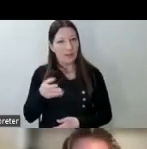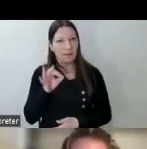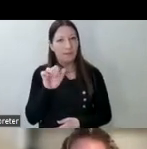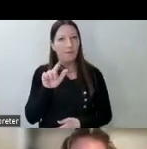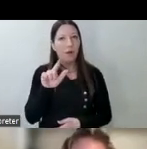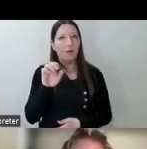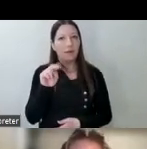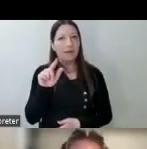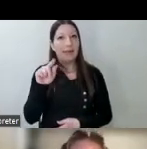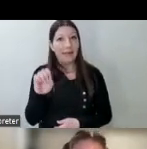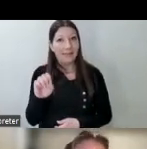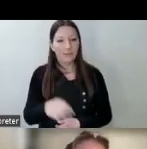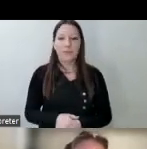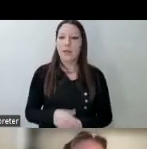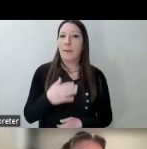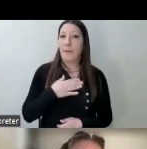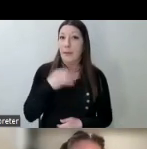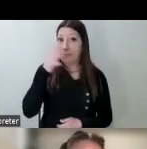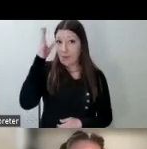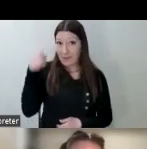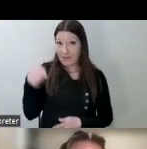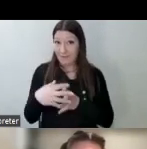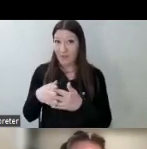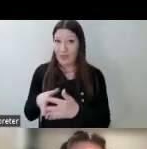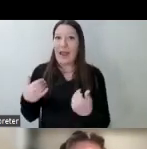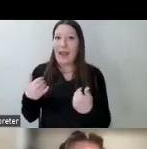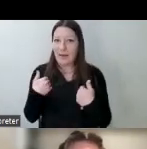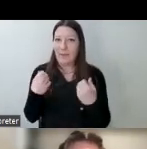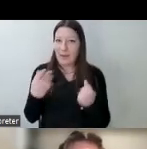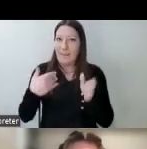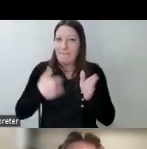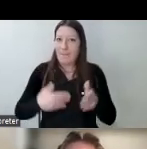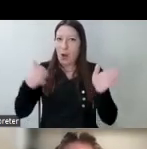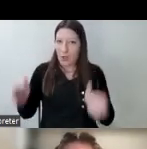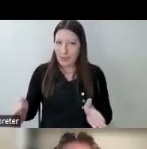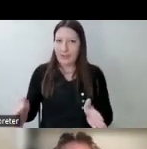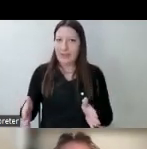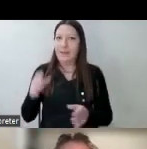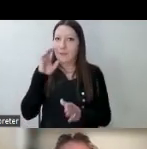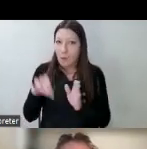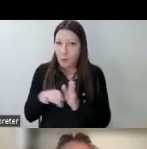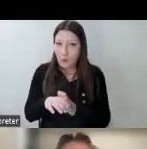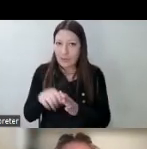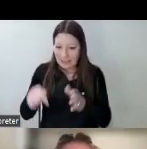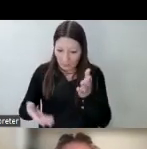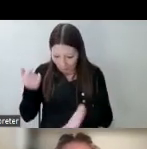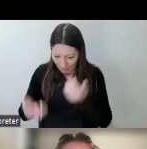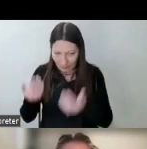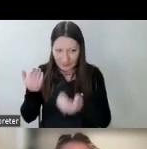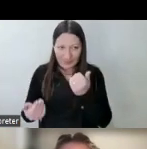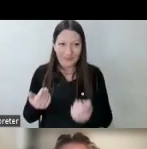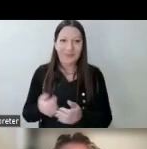storage unit that I need to go through. I'm hoping to incorporate other community members' stories in some way. And I'm continuing to look